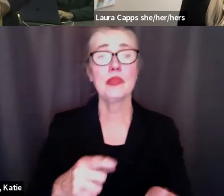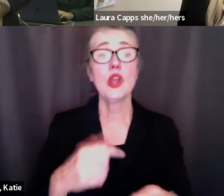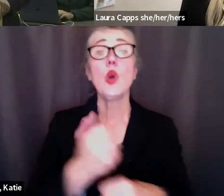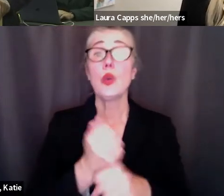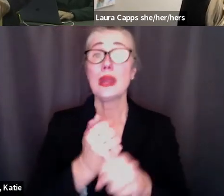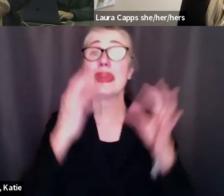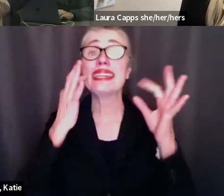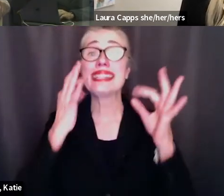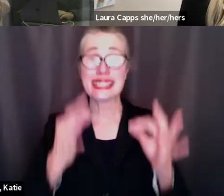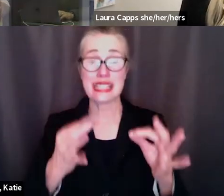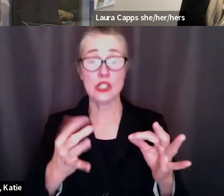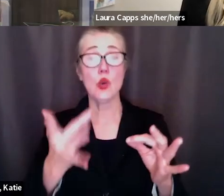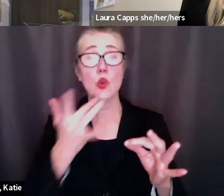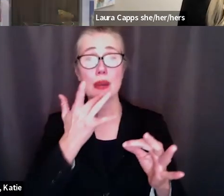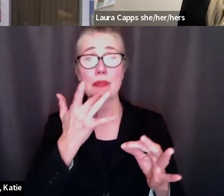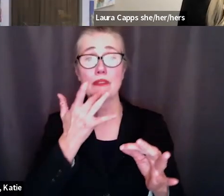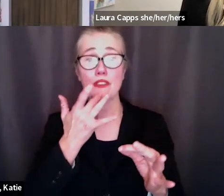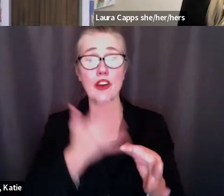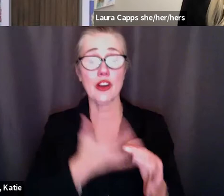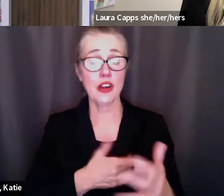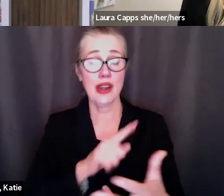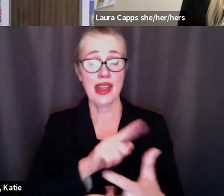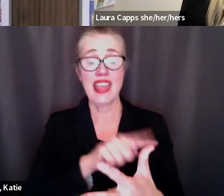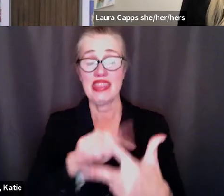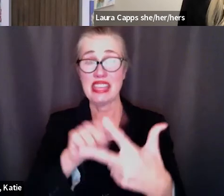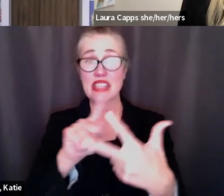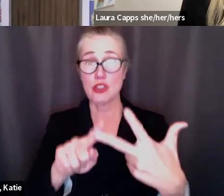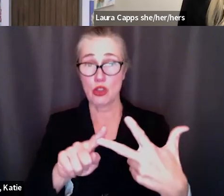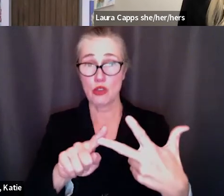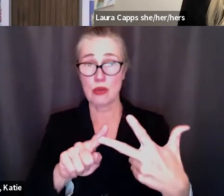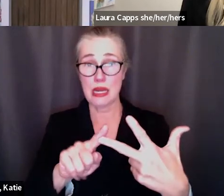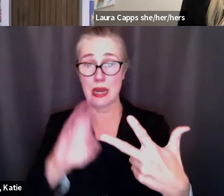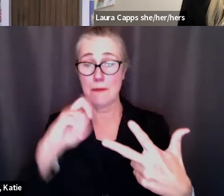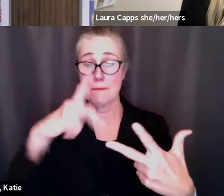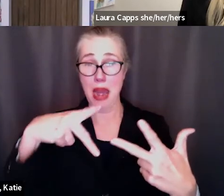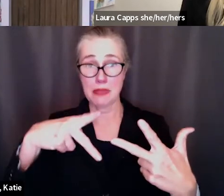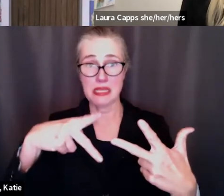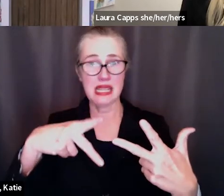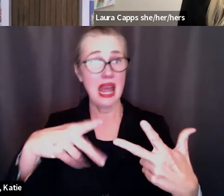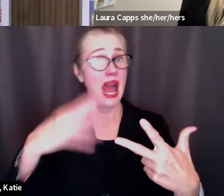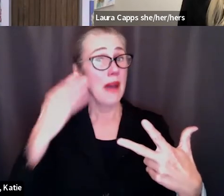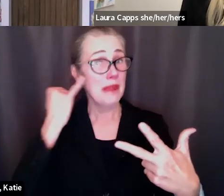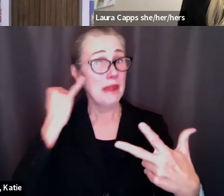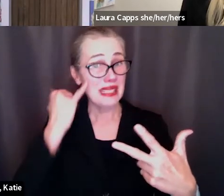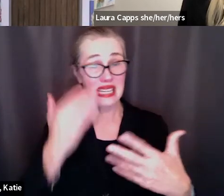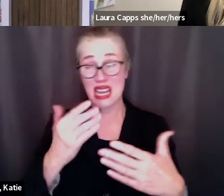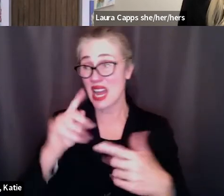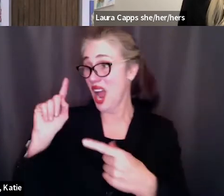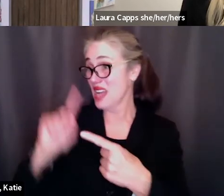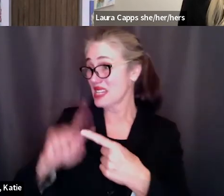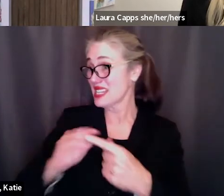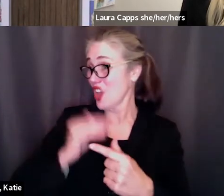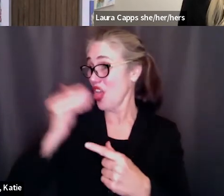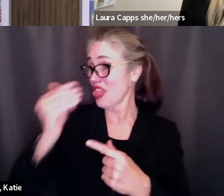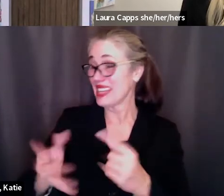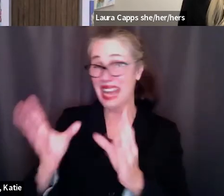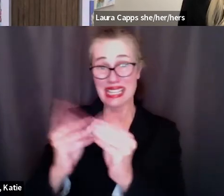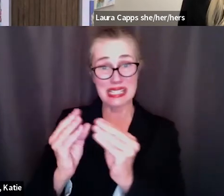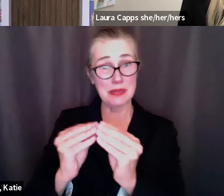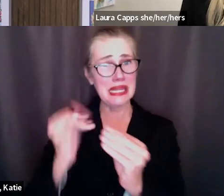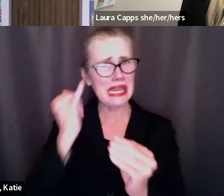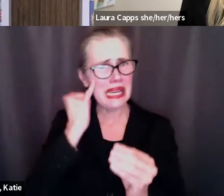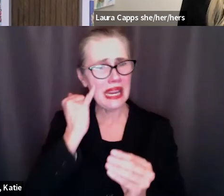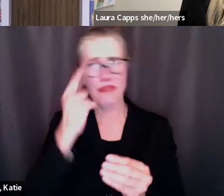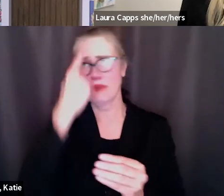these are the three we cut we want to still consider but if there's questions in between the time of our next meeting where does that